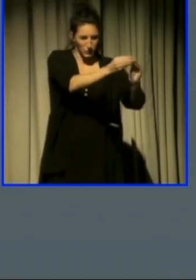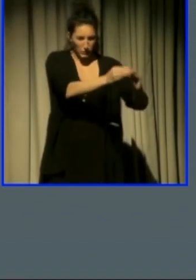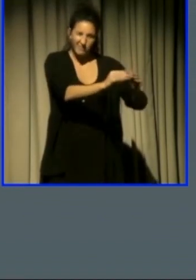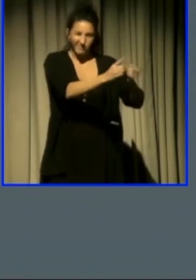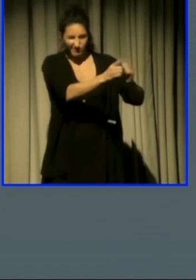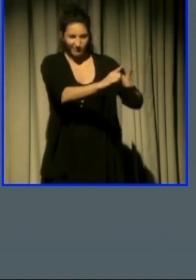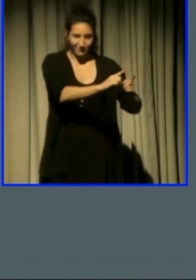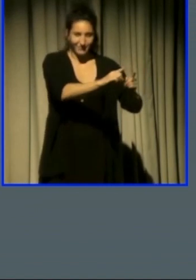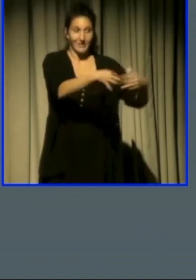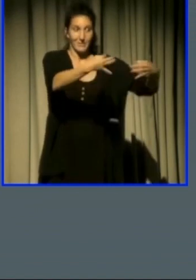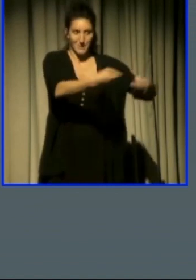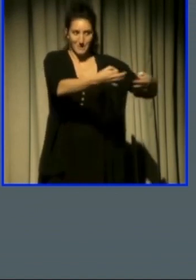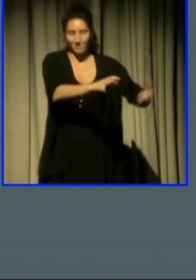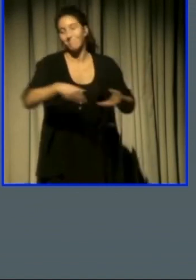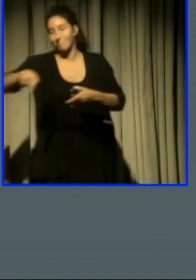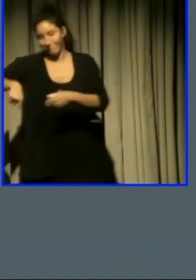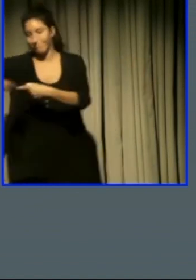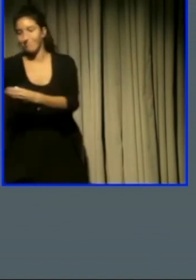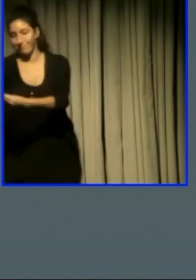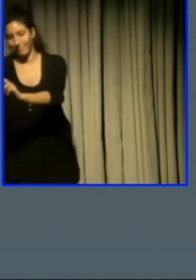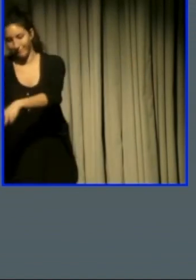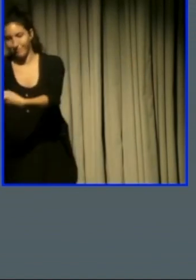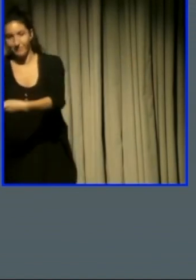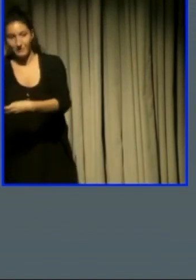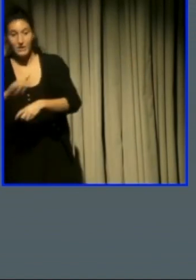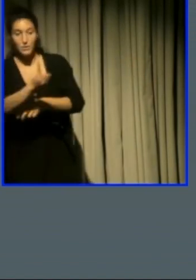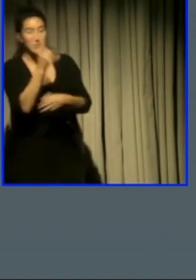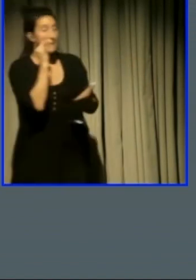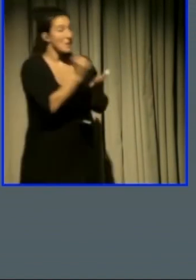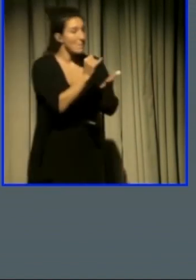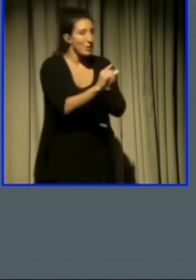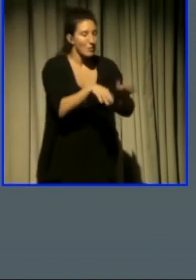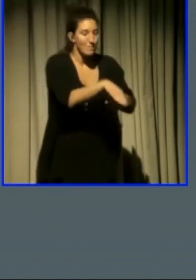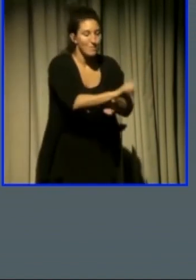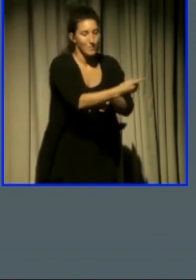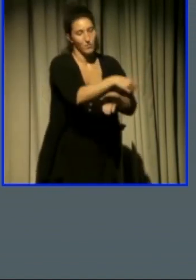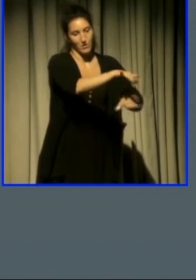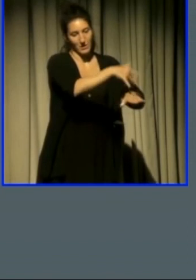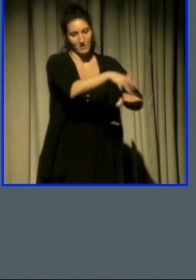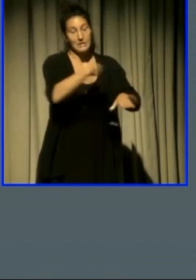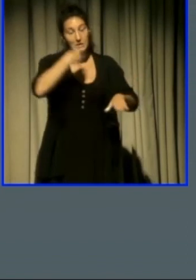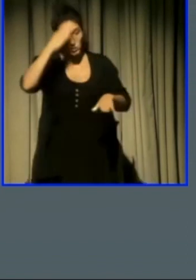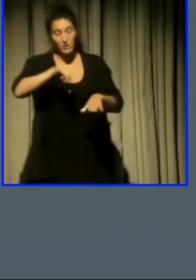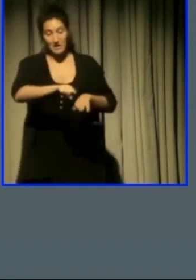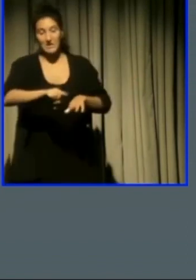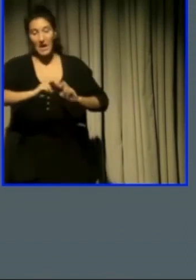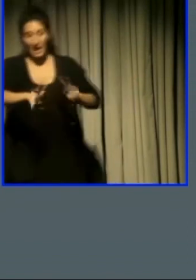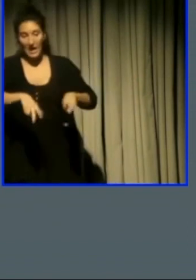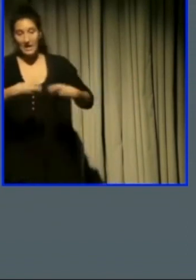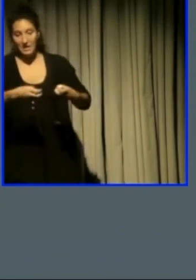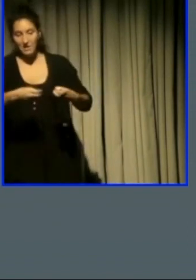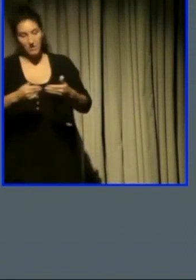physically until you've tried it out virtually. And I think this is really going to take off in the next few years. And not only are we seeing these in